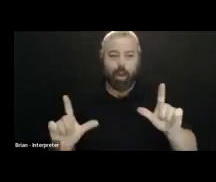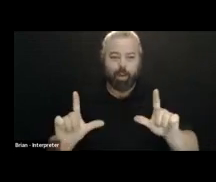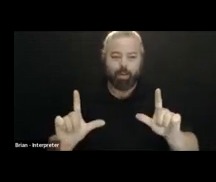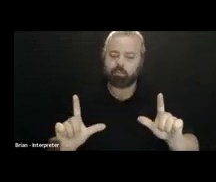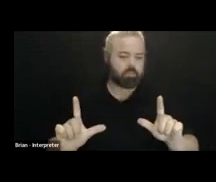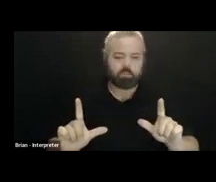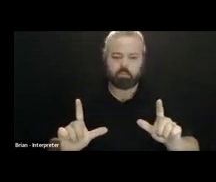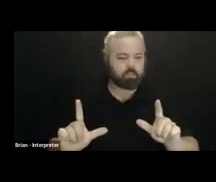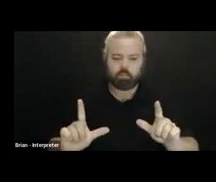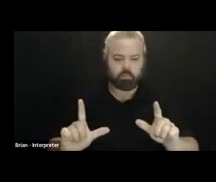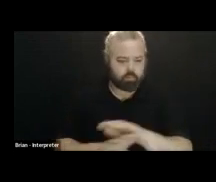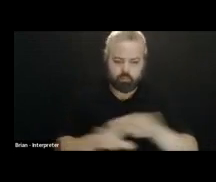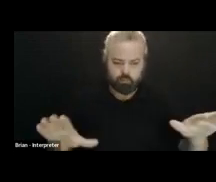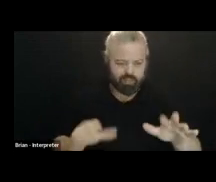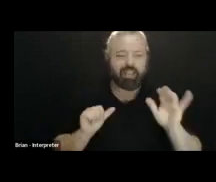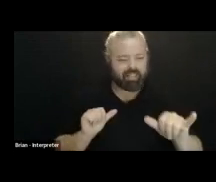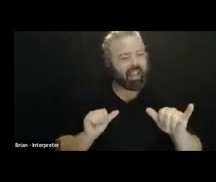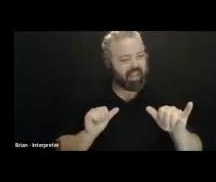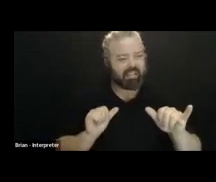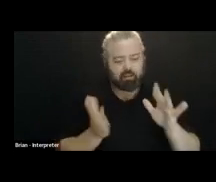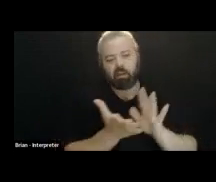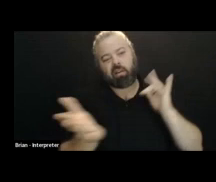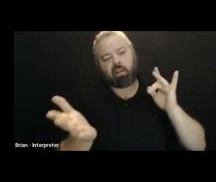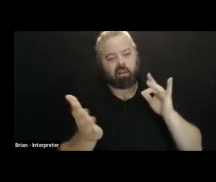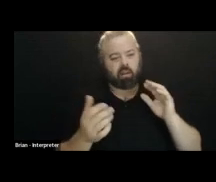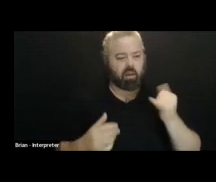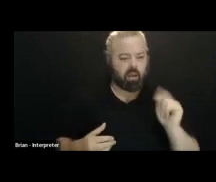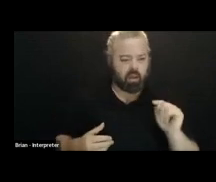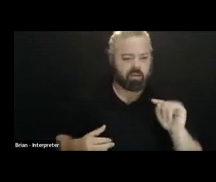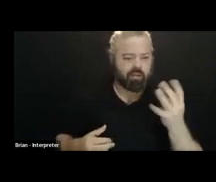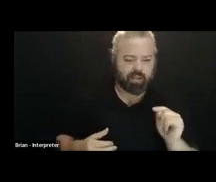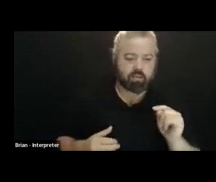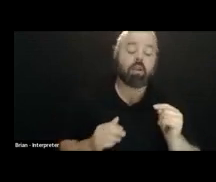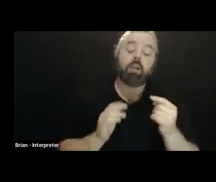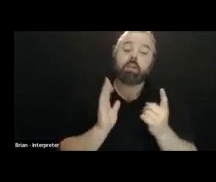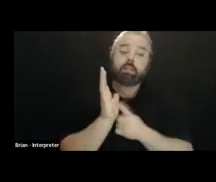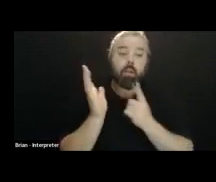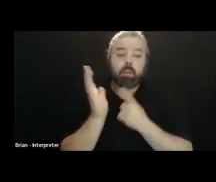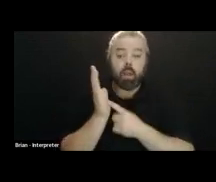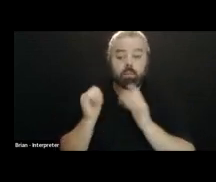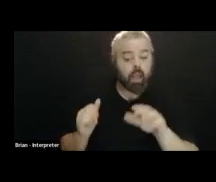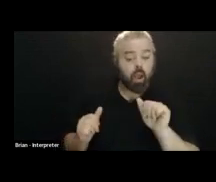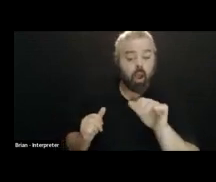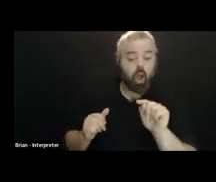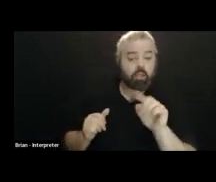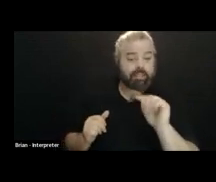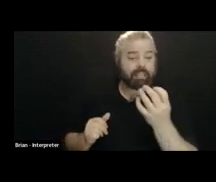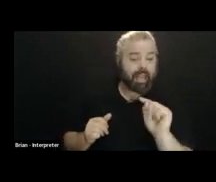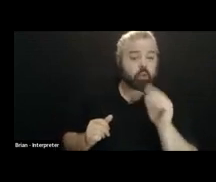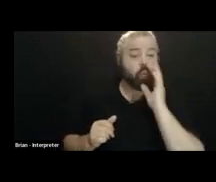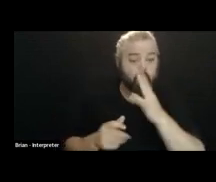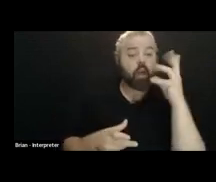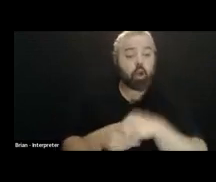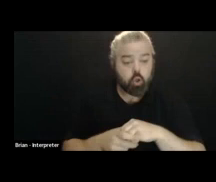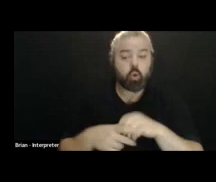way to go. That's sort of an abuse of the alt text. Now, of course, there might be times where your alt text includes industry jargon or institutional